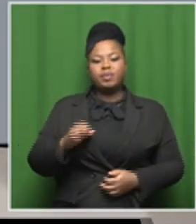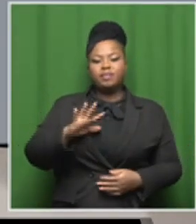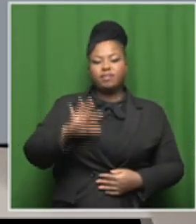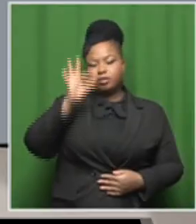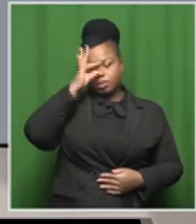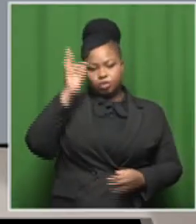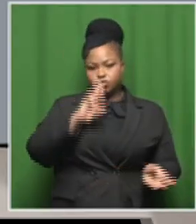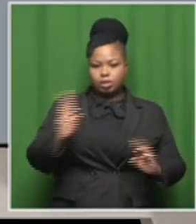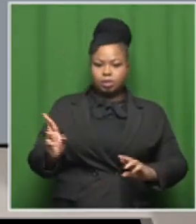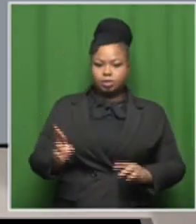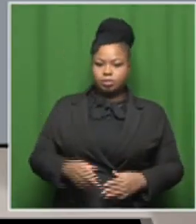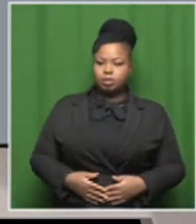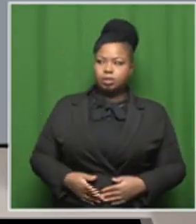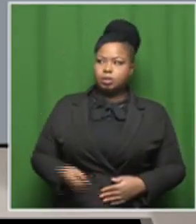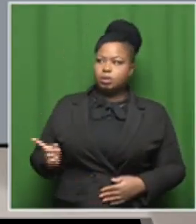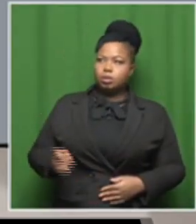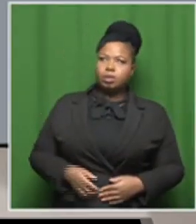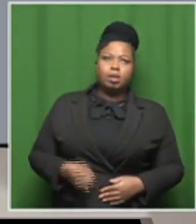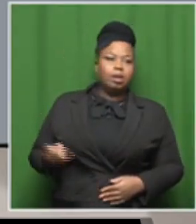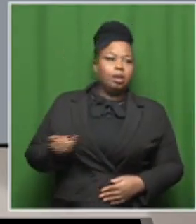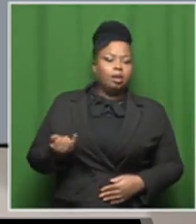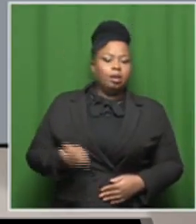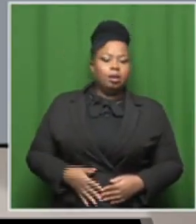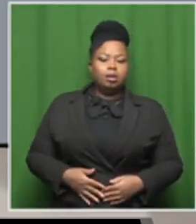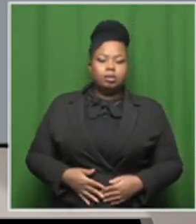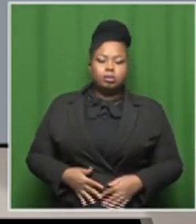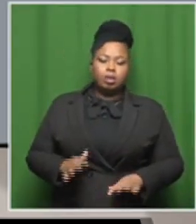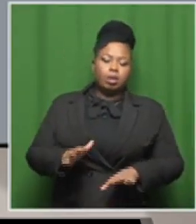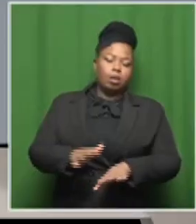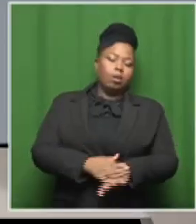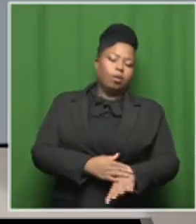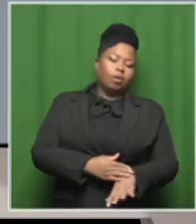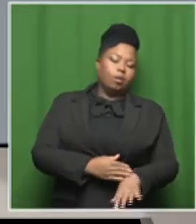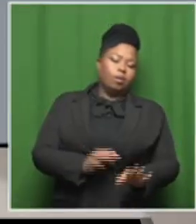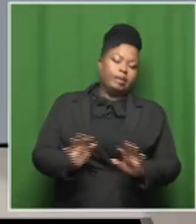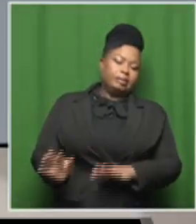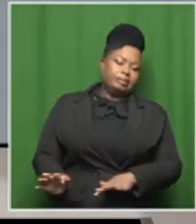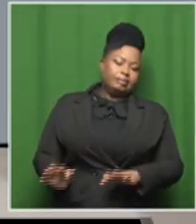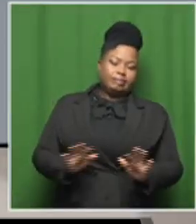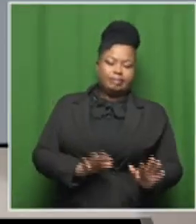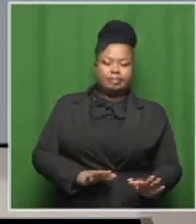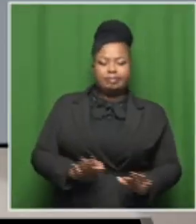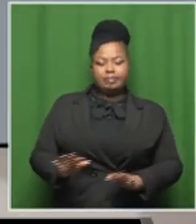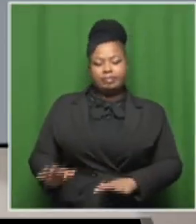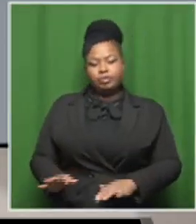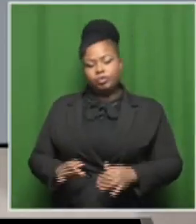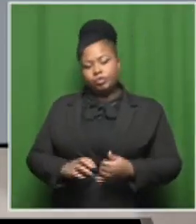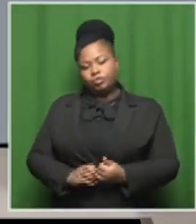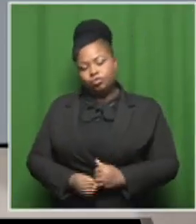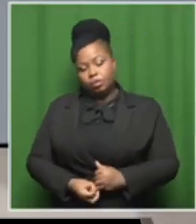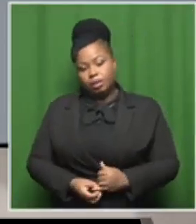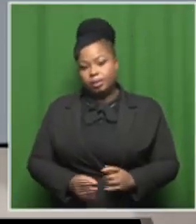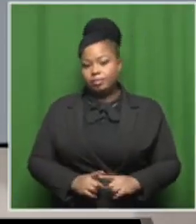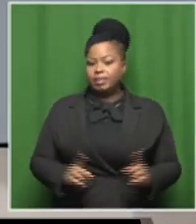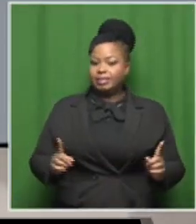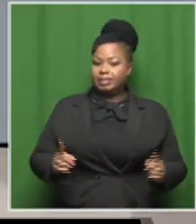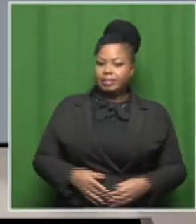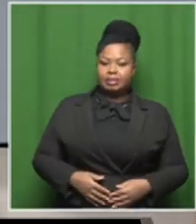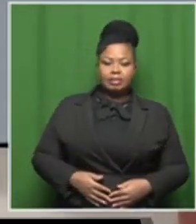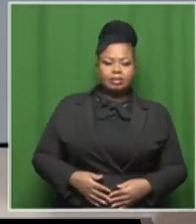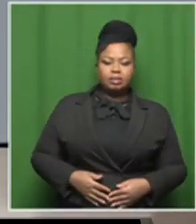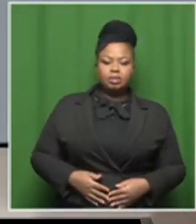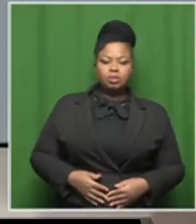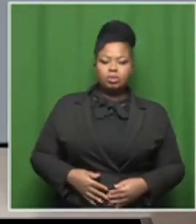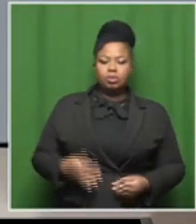ready. It's like you a sloth. It's on go slow mode. You're trying to speed it up, you know what you're doing, but it takes